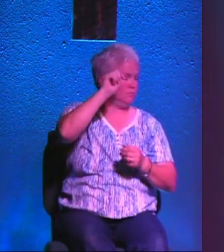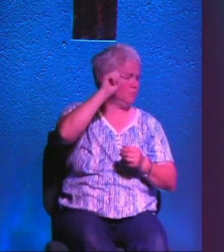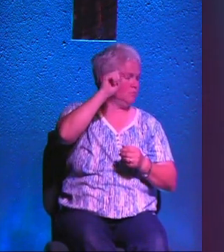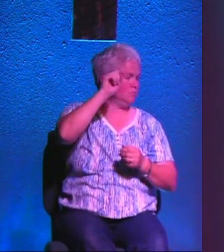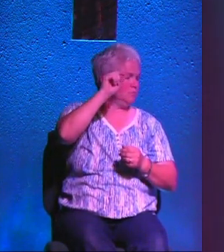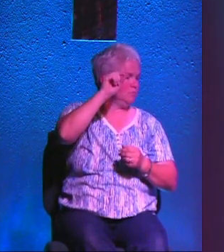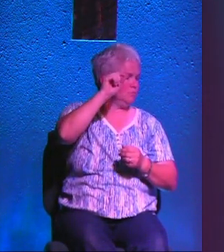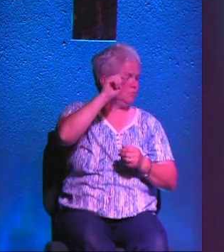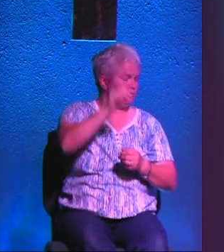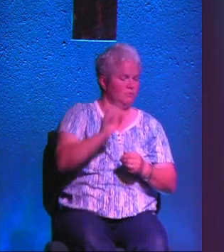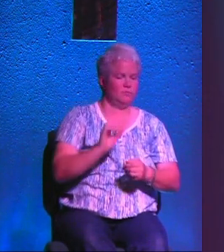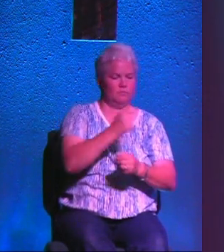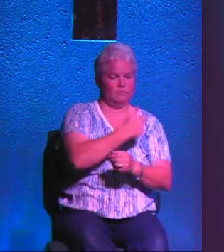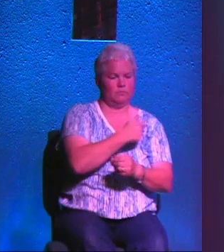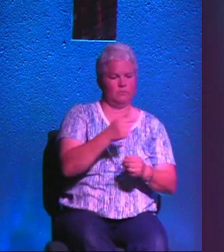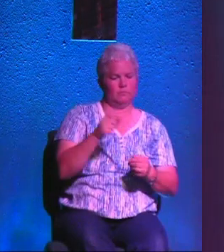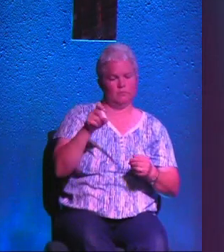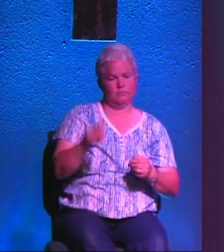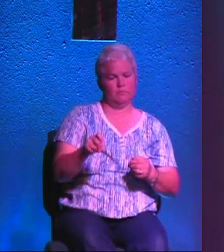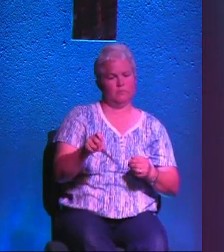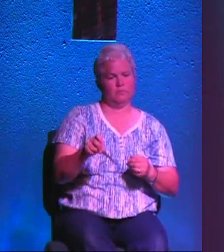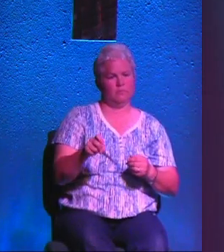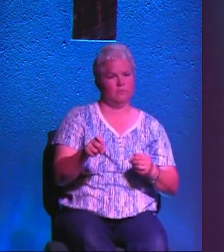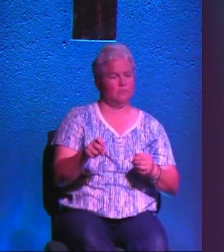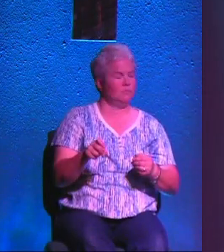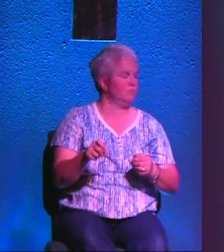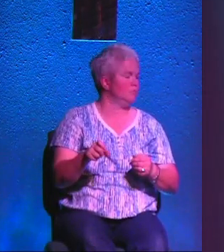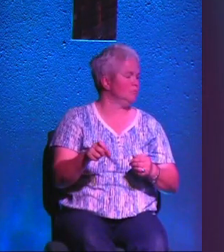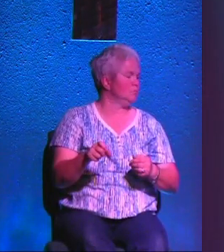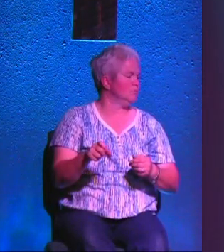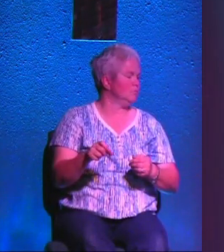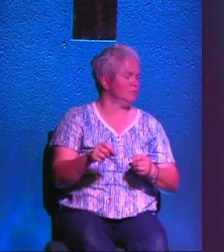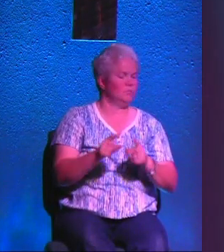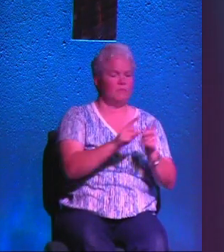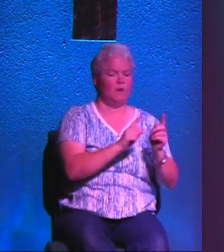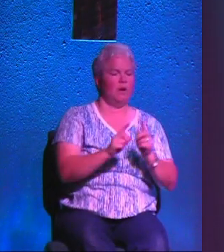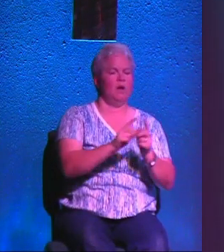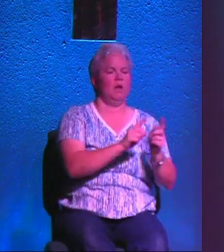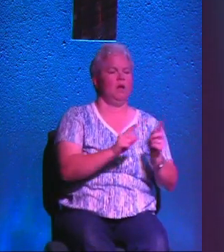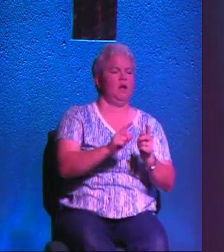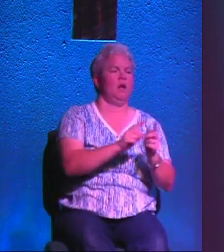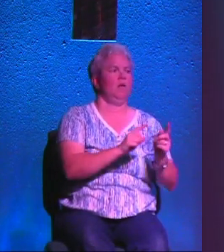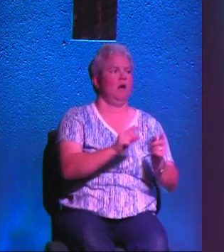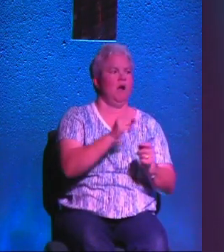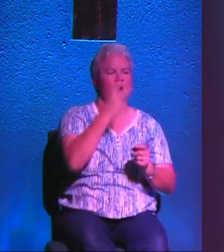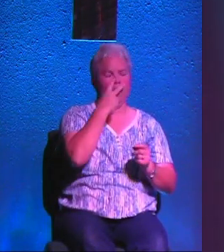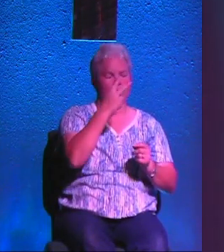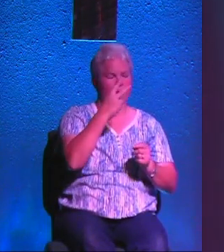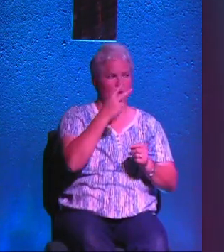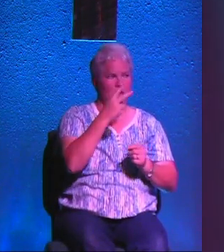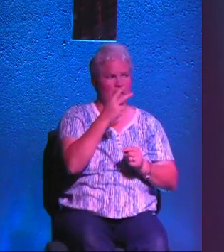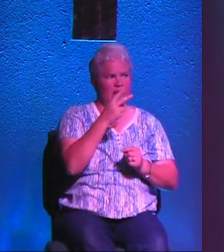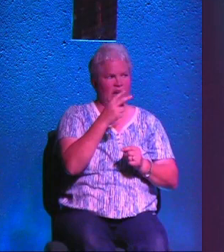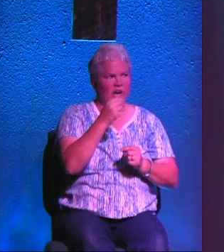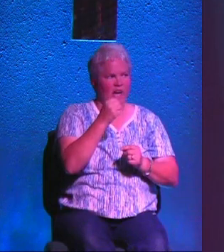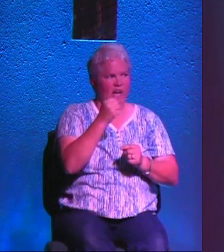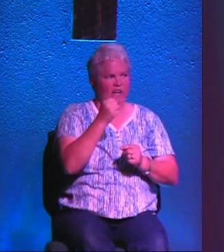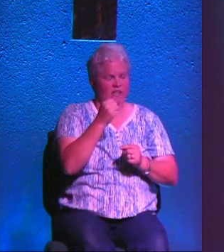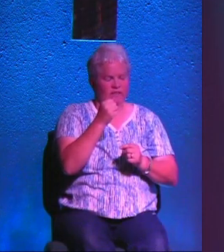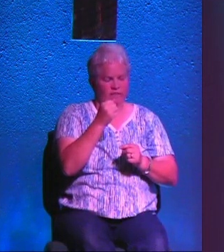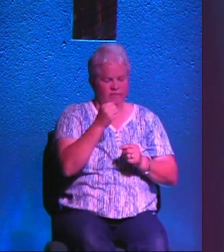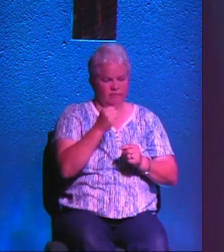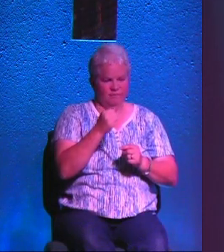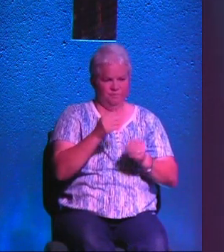exact thing that we need to be diligently doing. Whenever I see